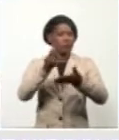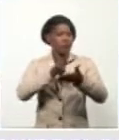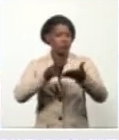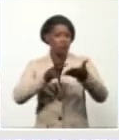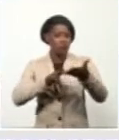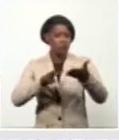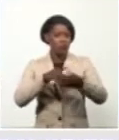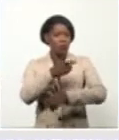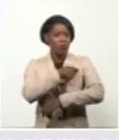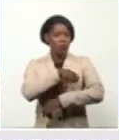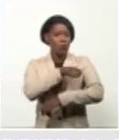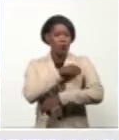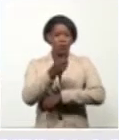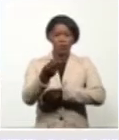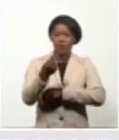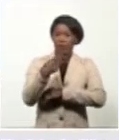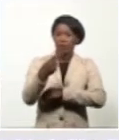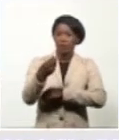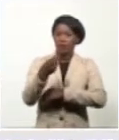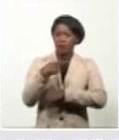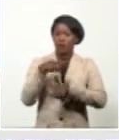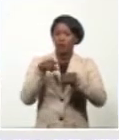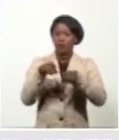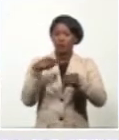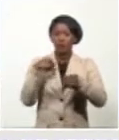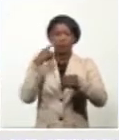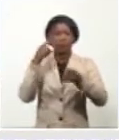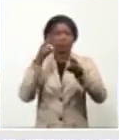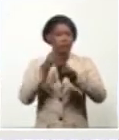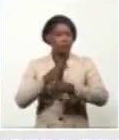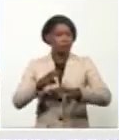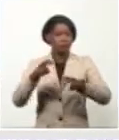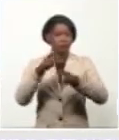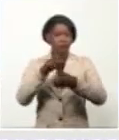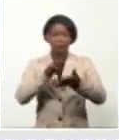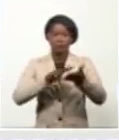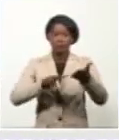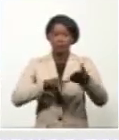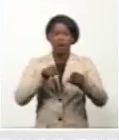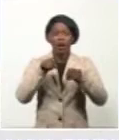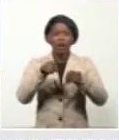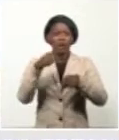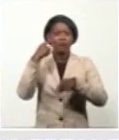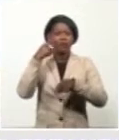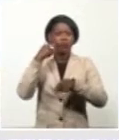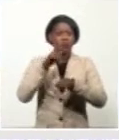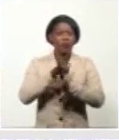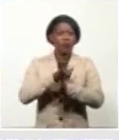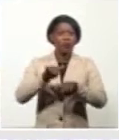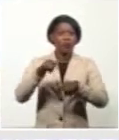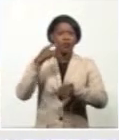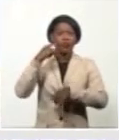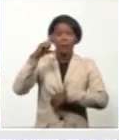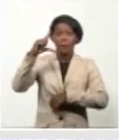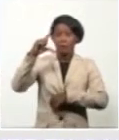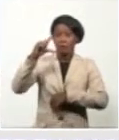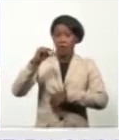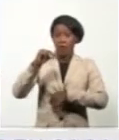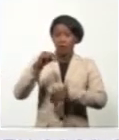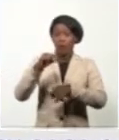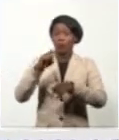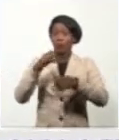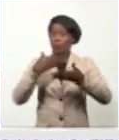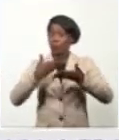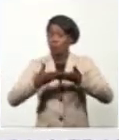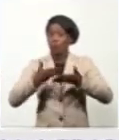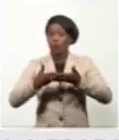I will stop here for a moment because by various means, including the comments written on Cuba Debate